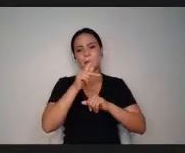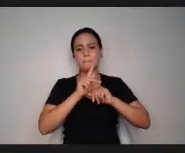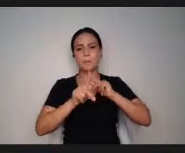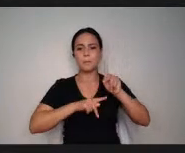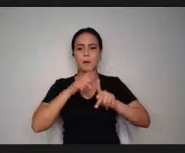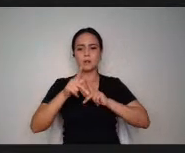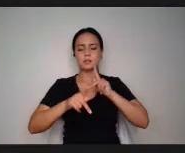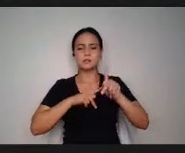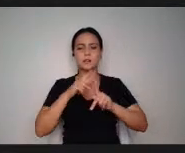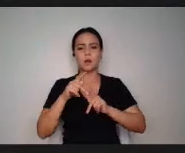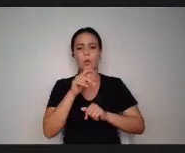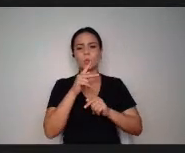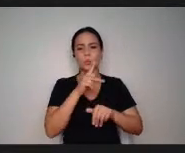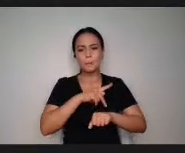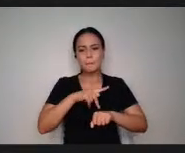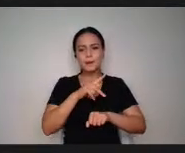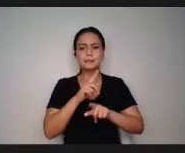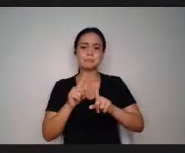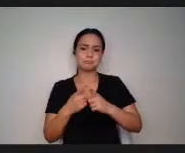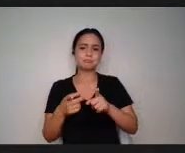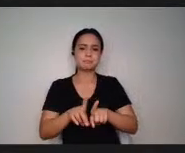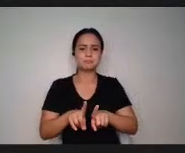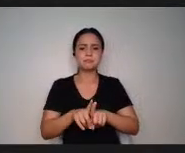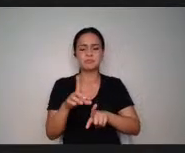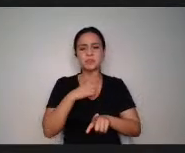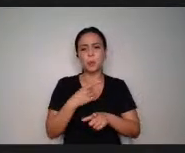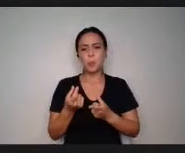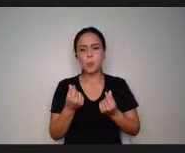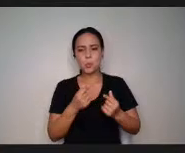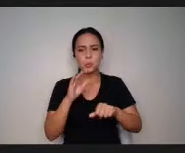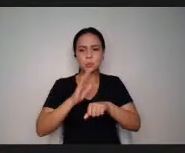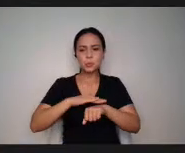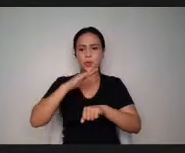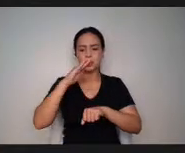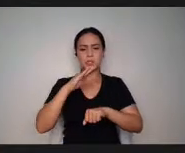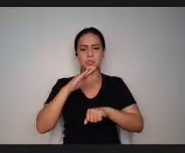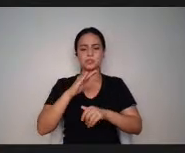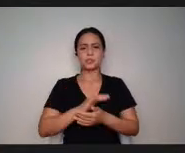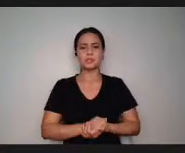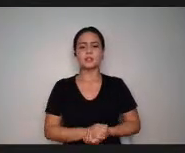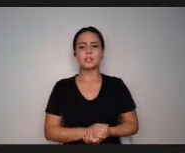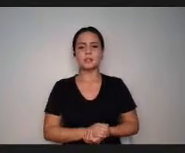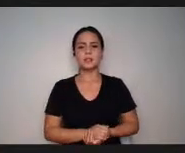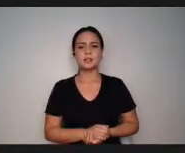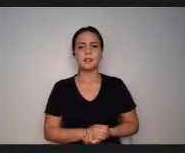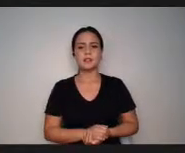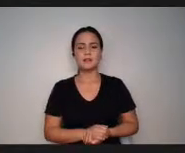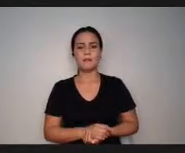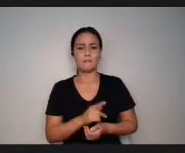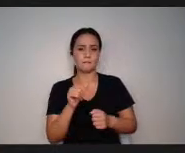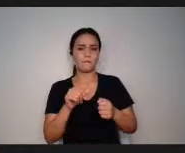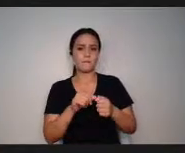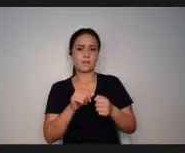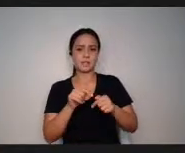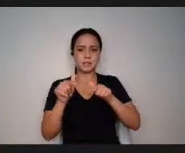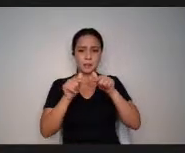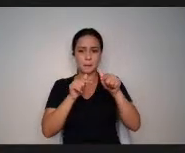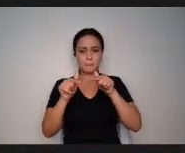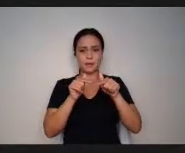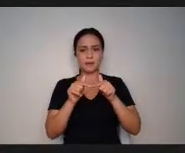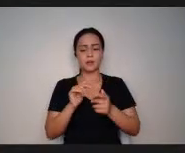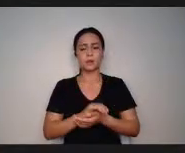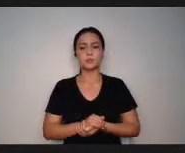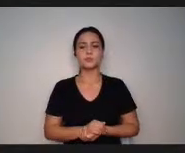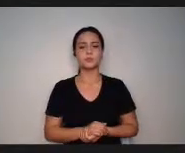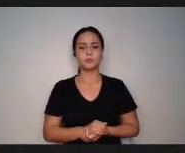massive cost, that work stressors we know of do impact healthcare costs. This is a